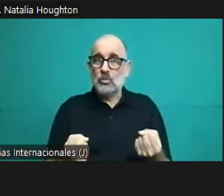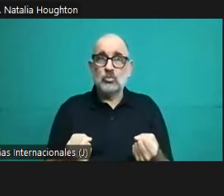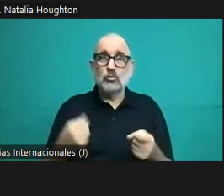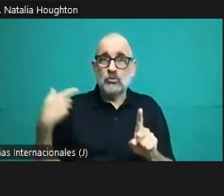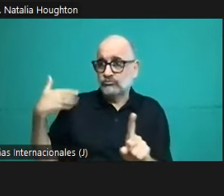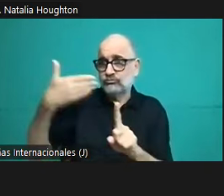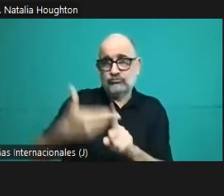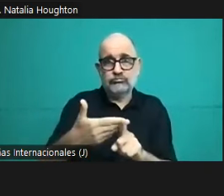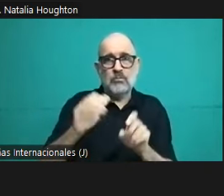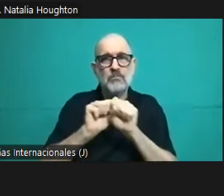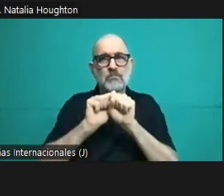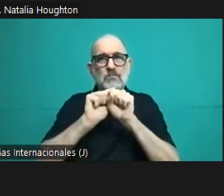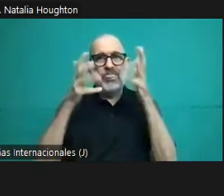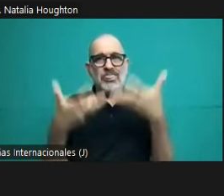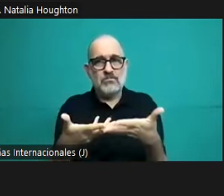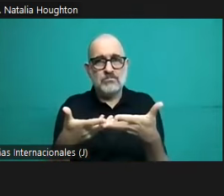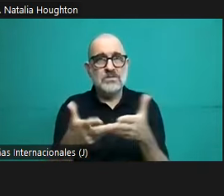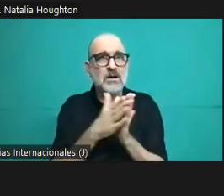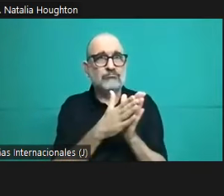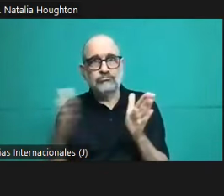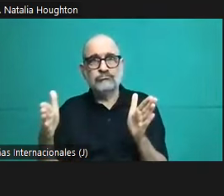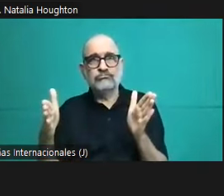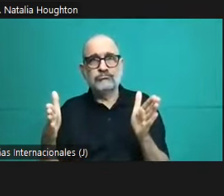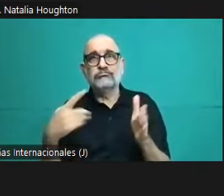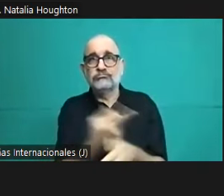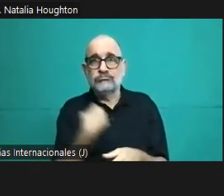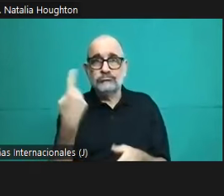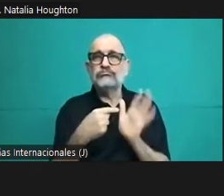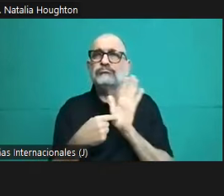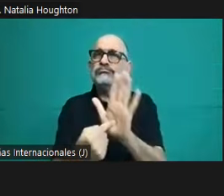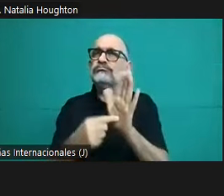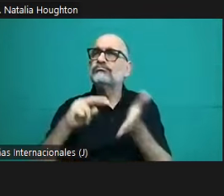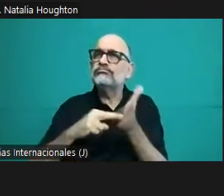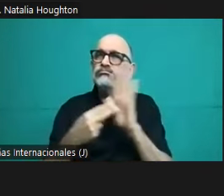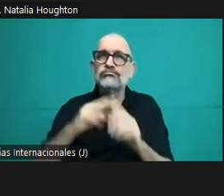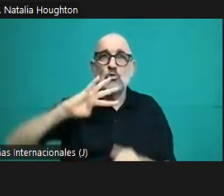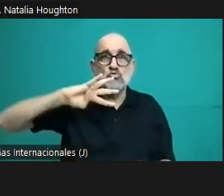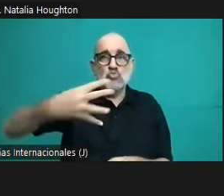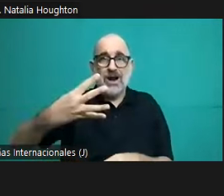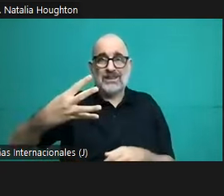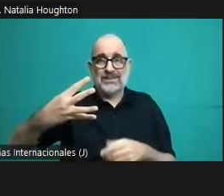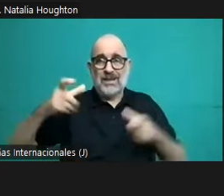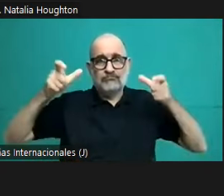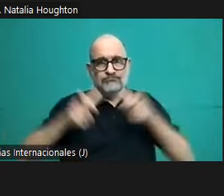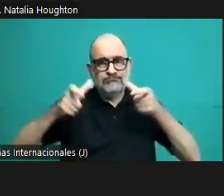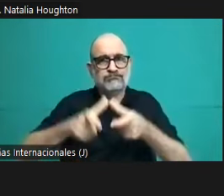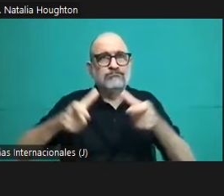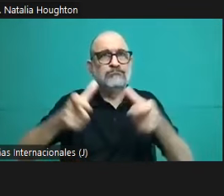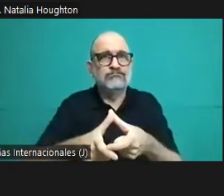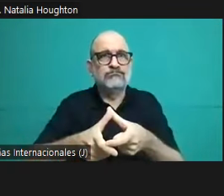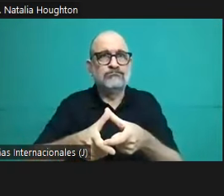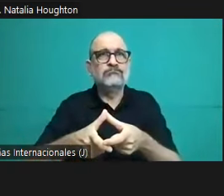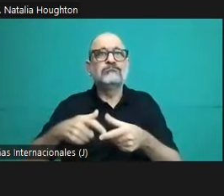is the 4th round because we're talking about the 4th round because we have sustained different, we have carried